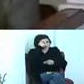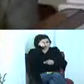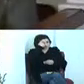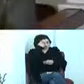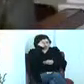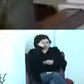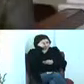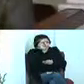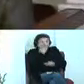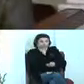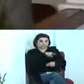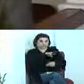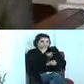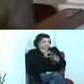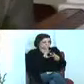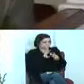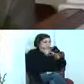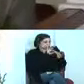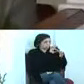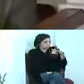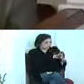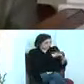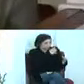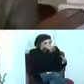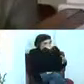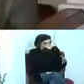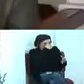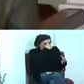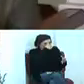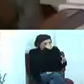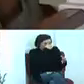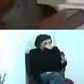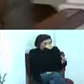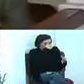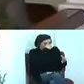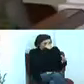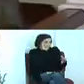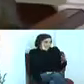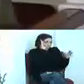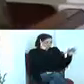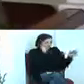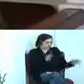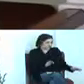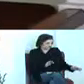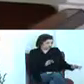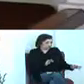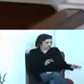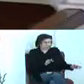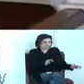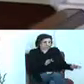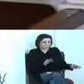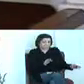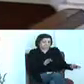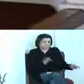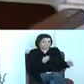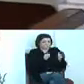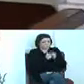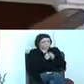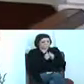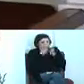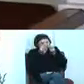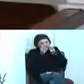What we attach our thoughts to will determine how we look at